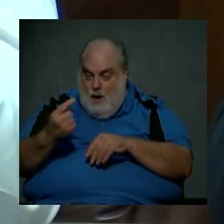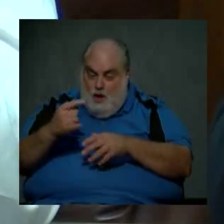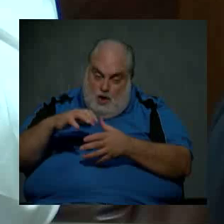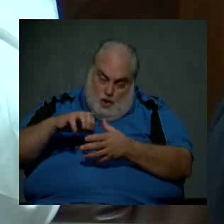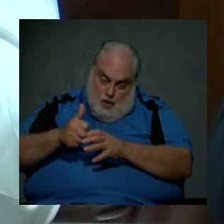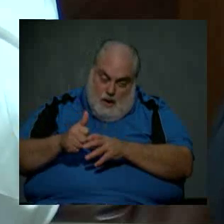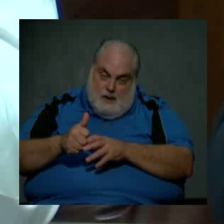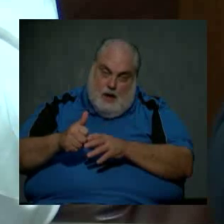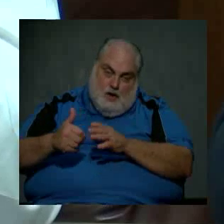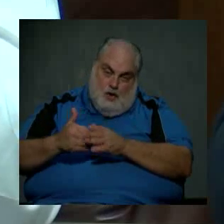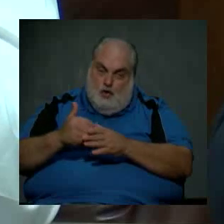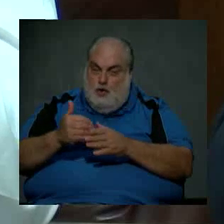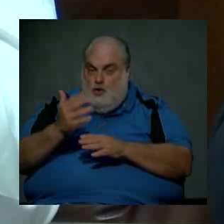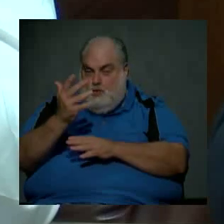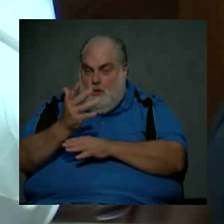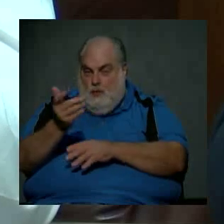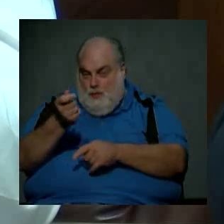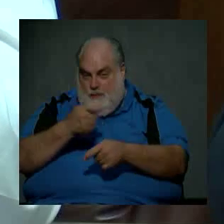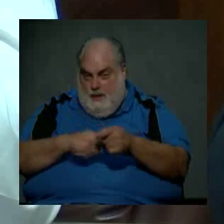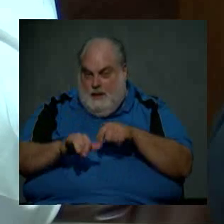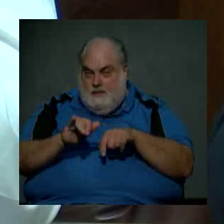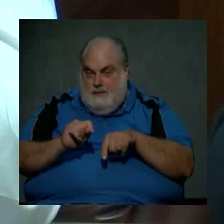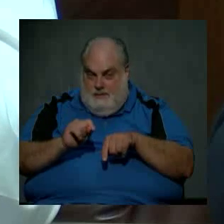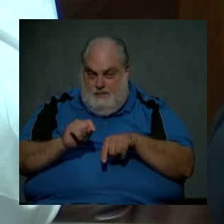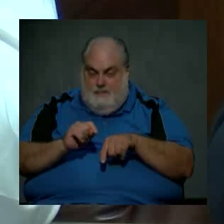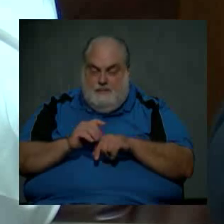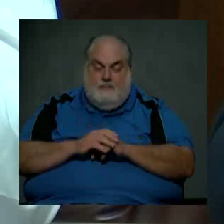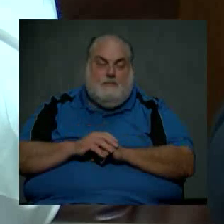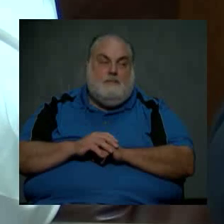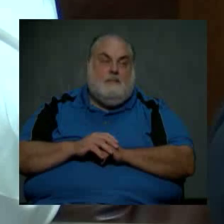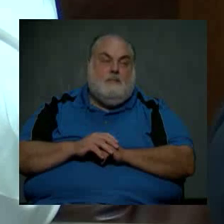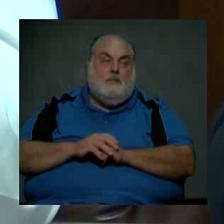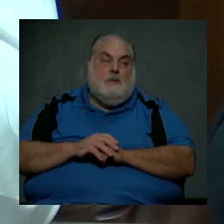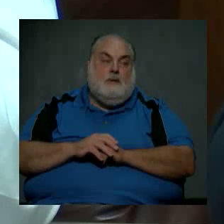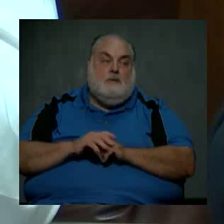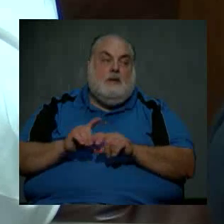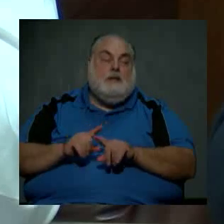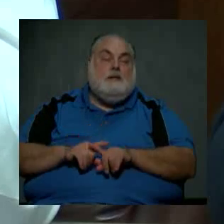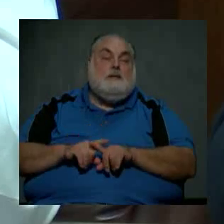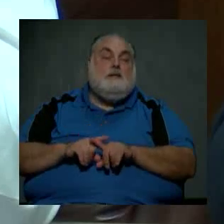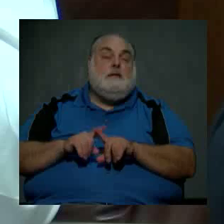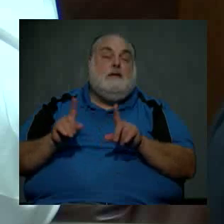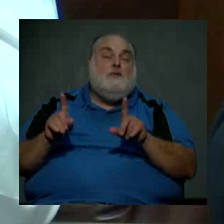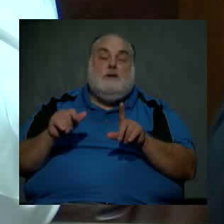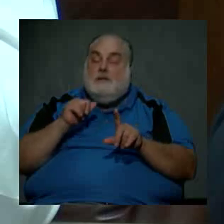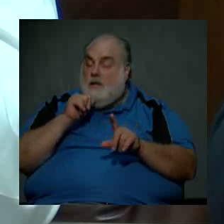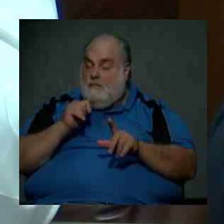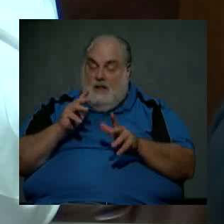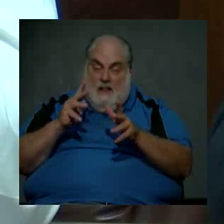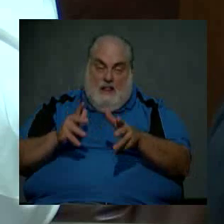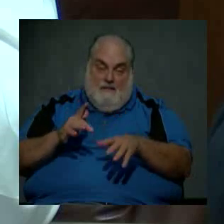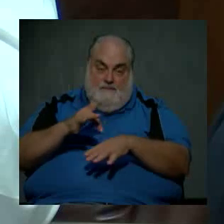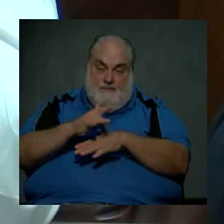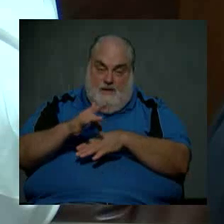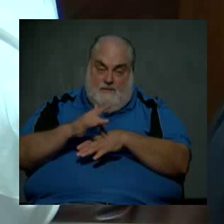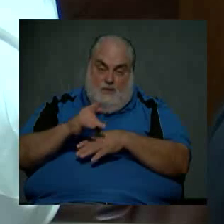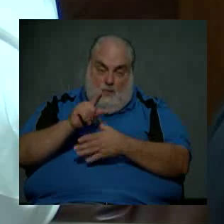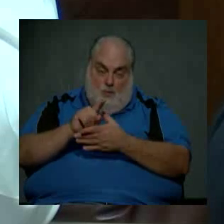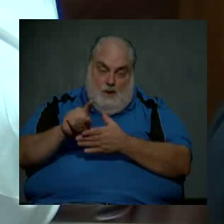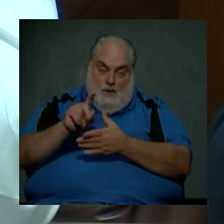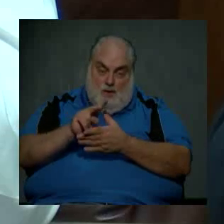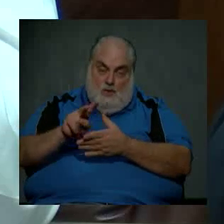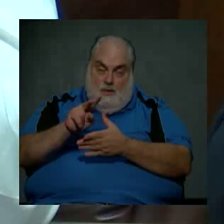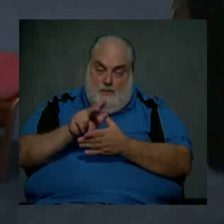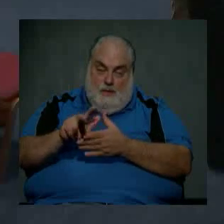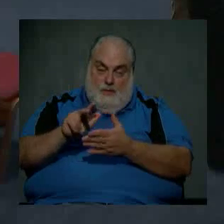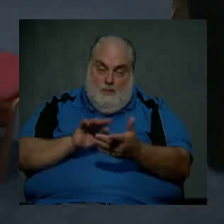one, a tree will go in its place right then. So it's different. It's not going to sit for weeks and wait for a replacement.